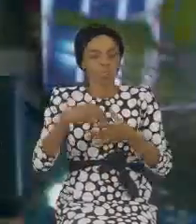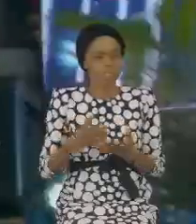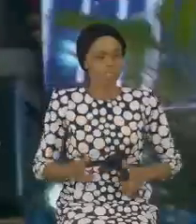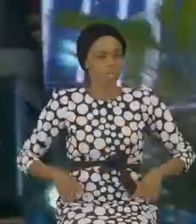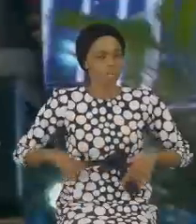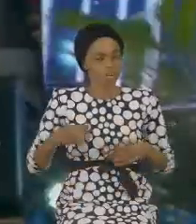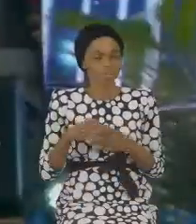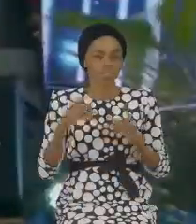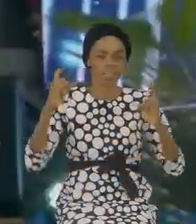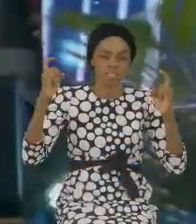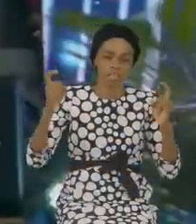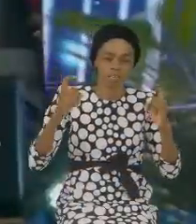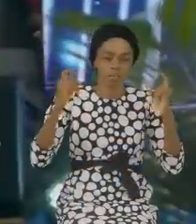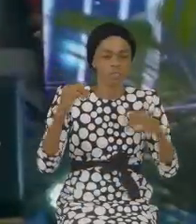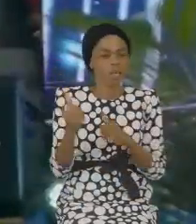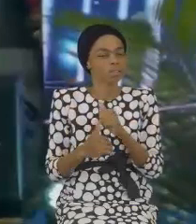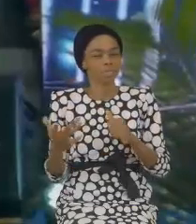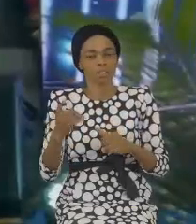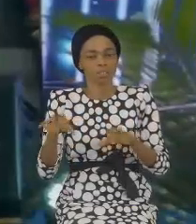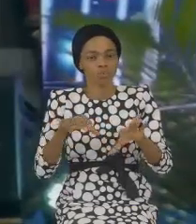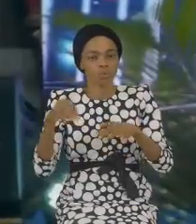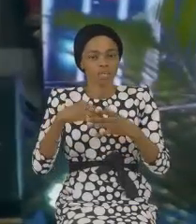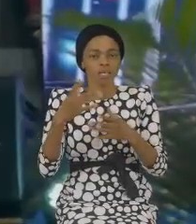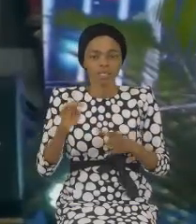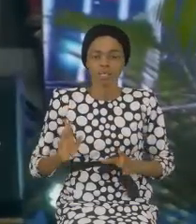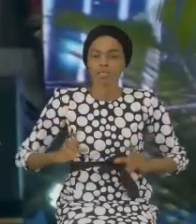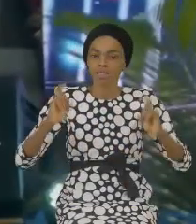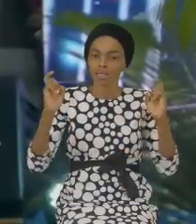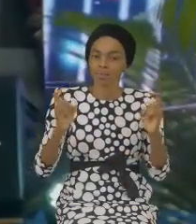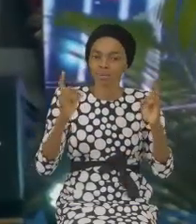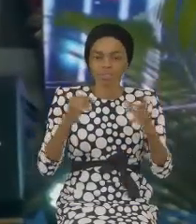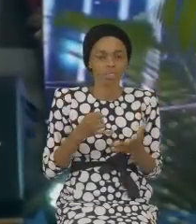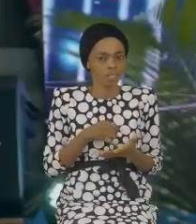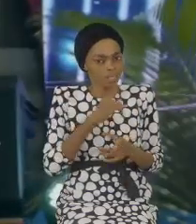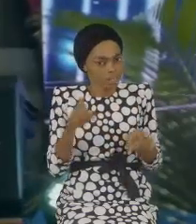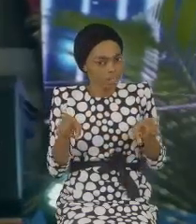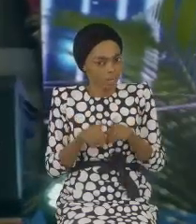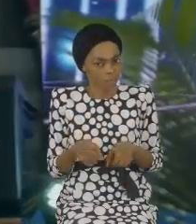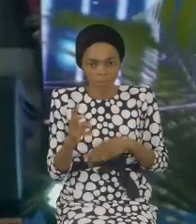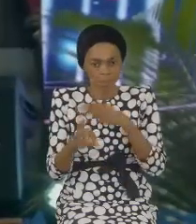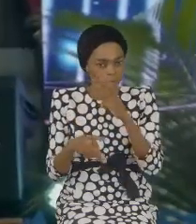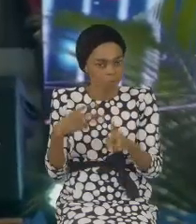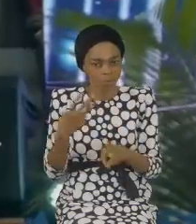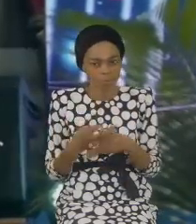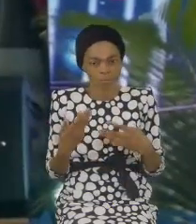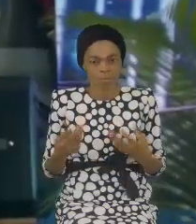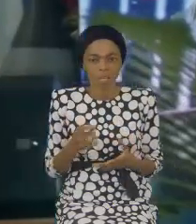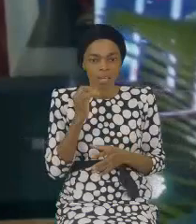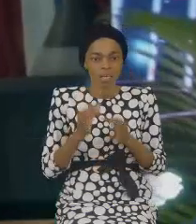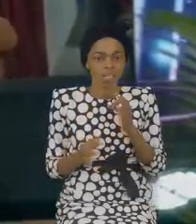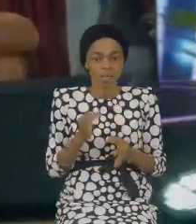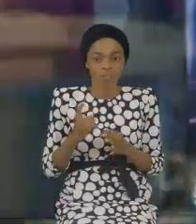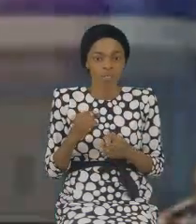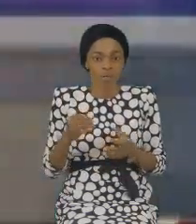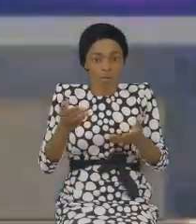their ceremonies, everything they do in their celebrations, it's just like the world. They're going to have a burial like